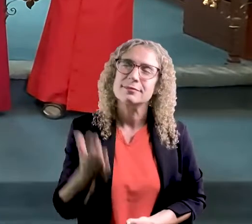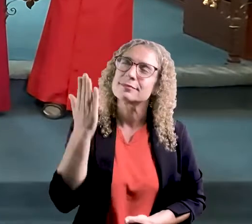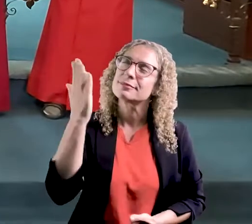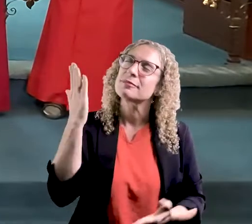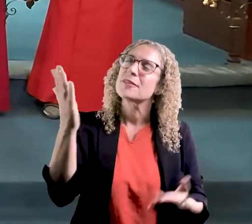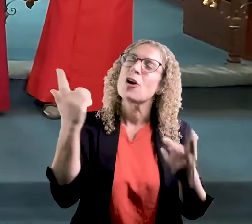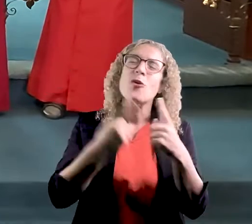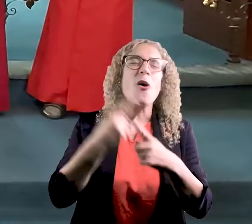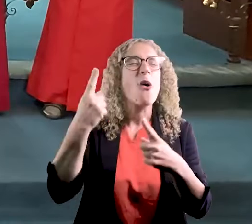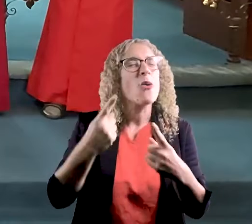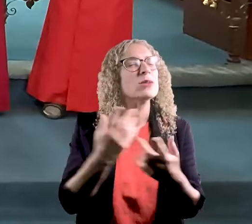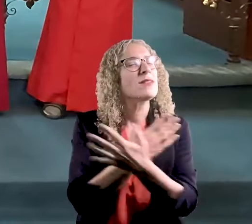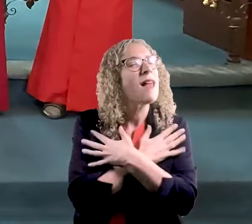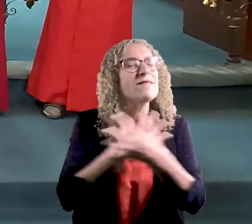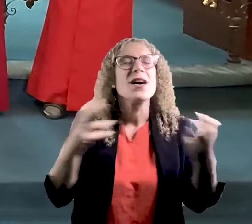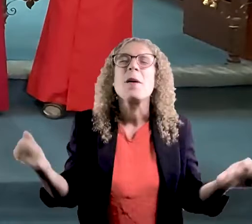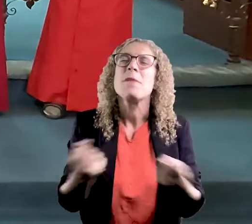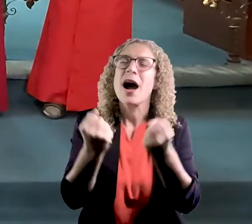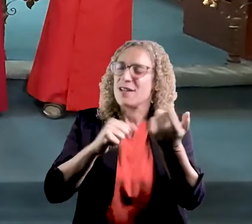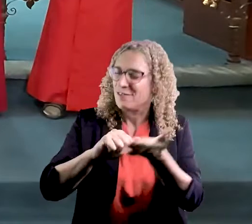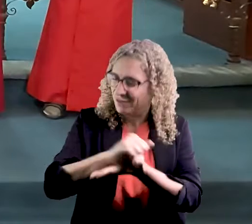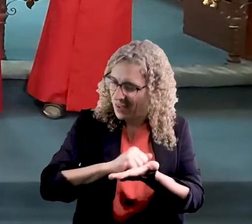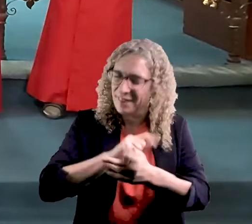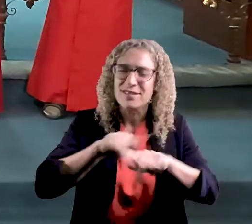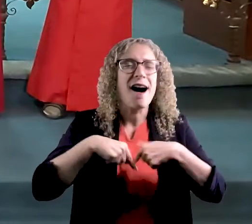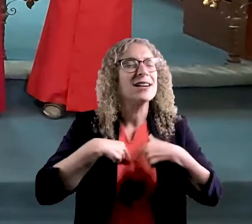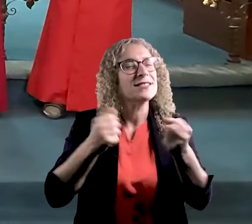of love and power forgive us and